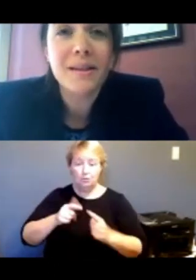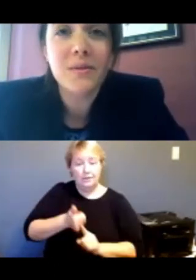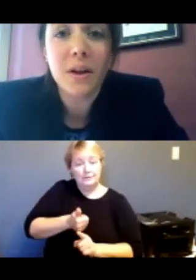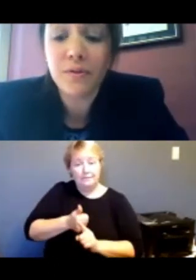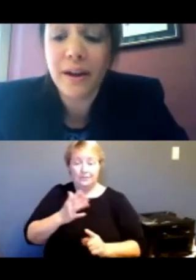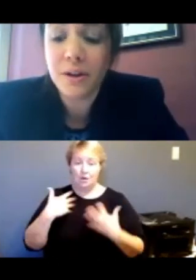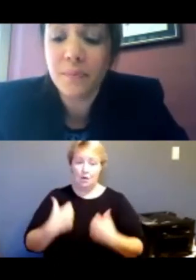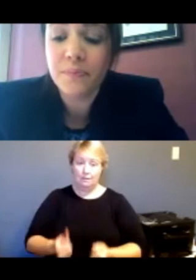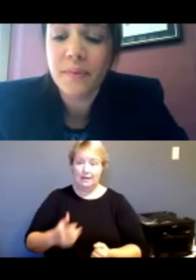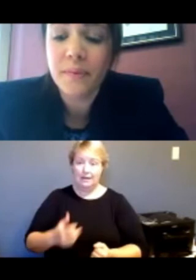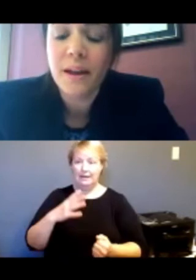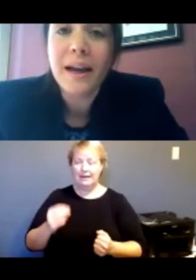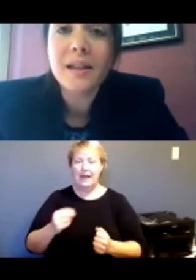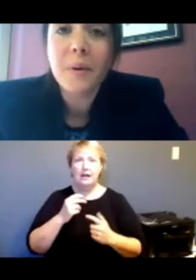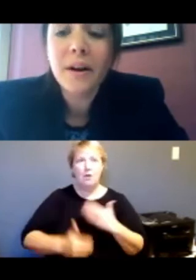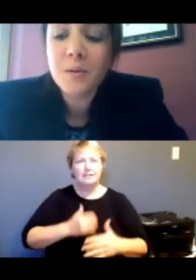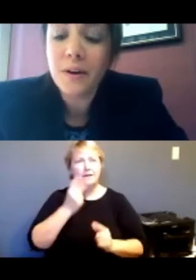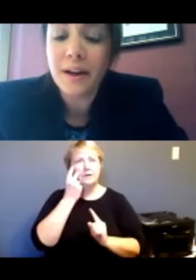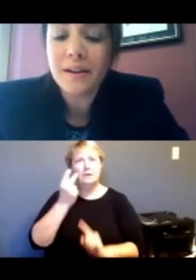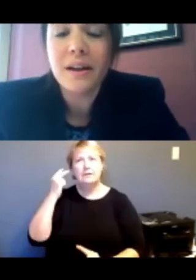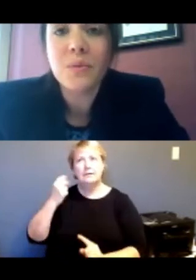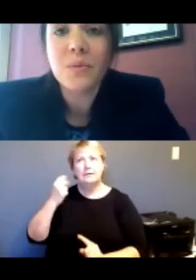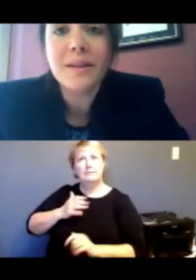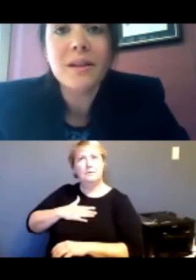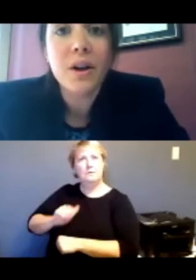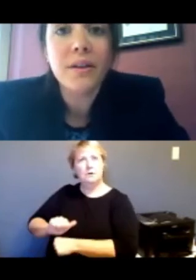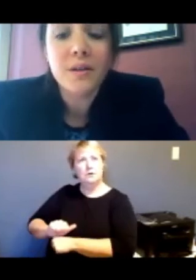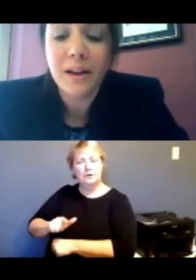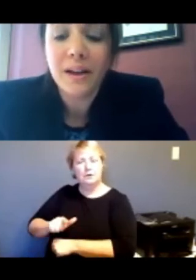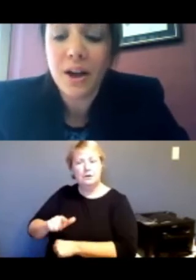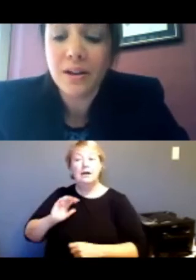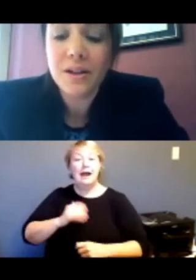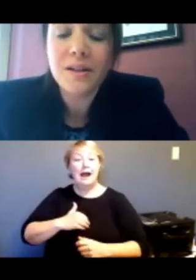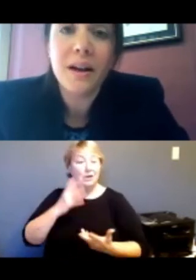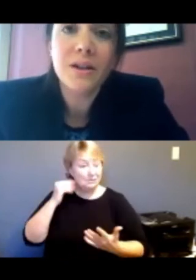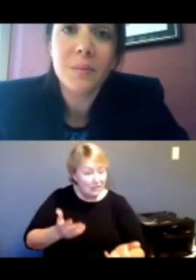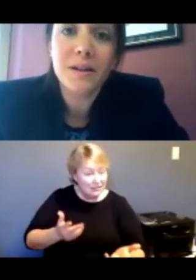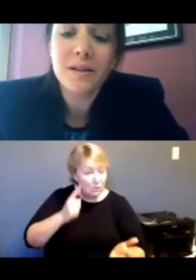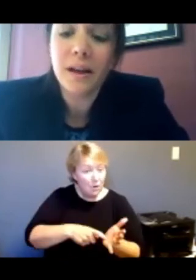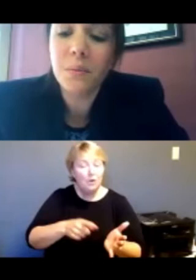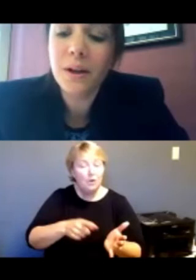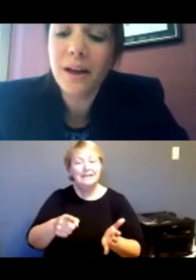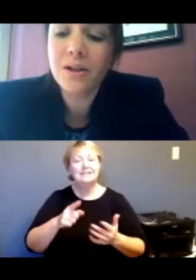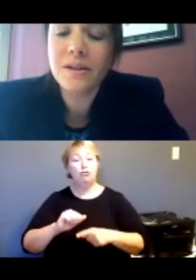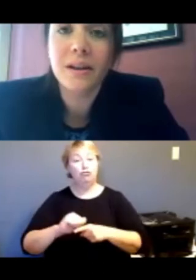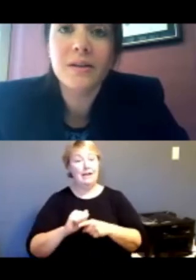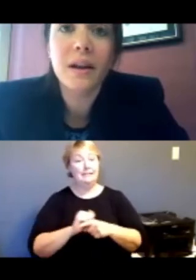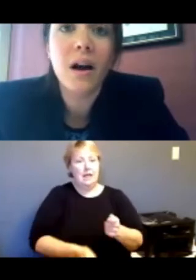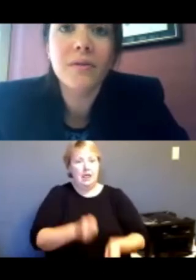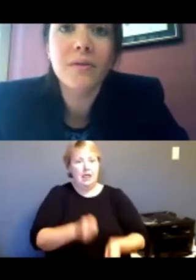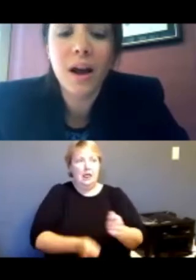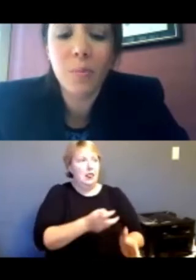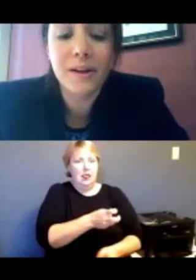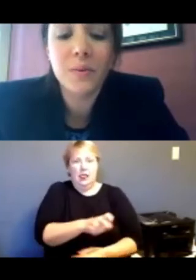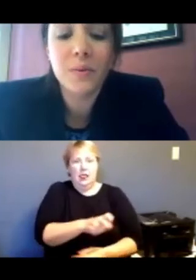processes of self-reflection. It's been our experience that as residents juggle these many challenges and adjustments, that communication skills can